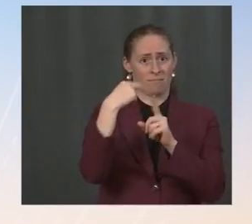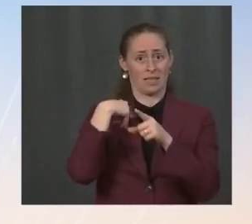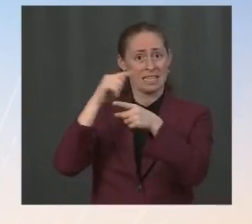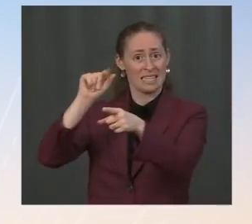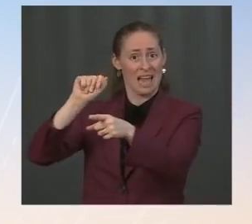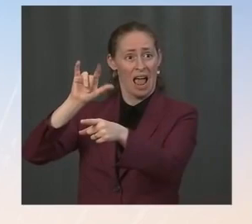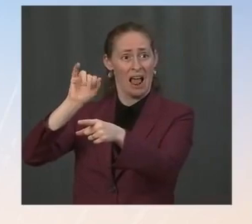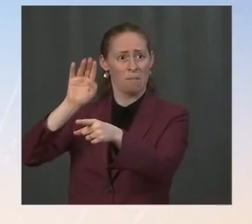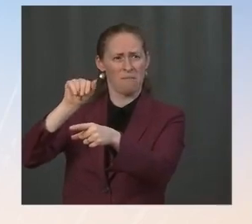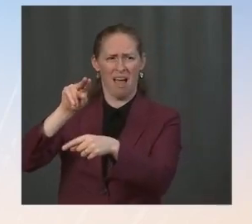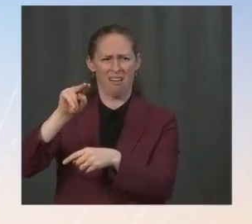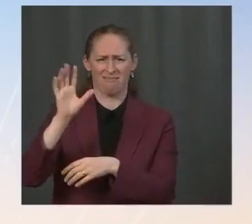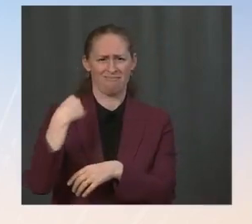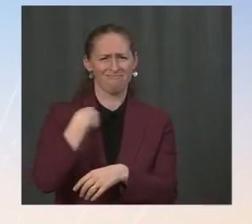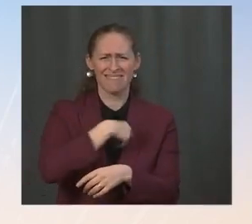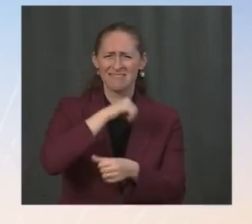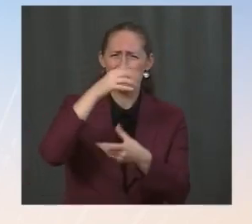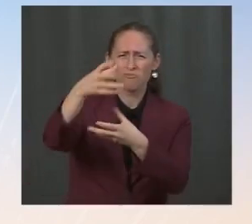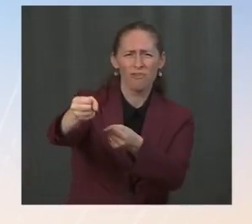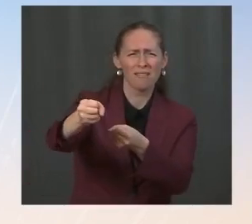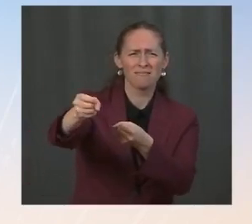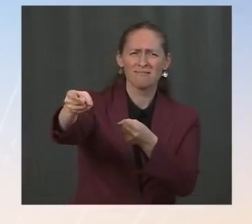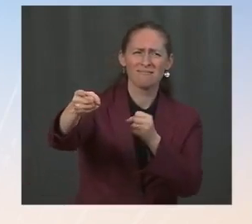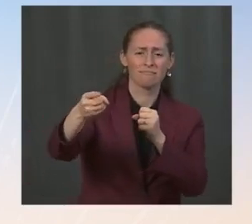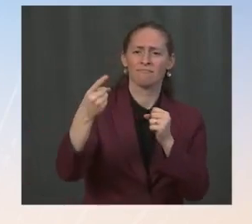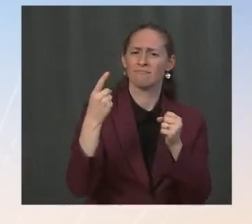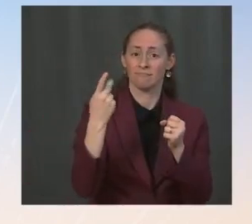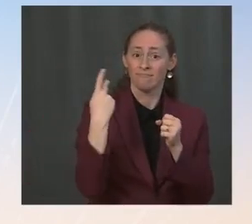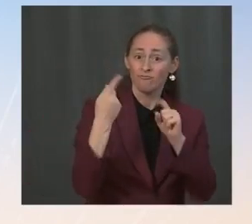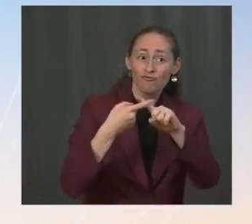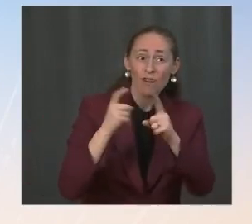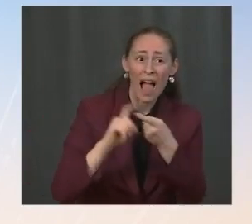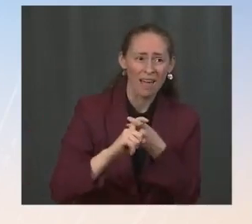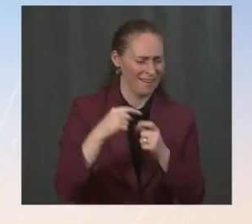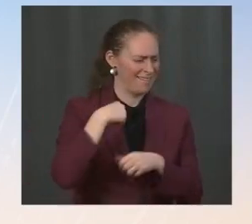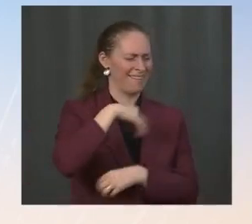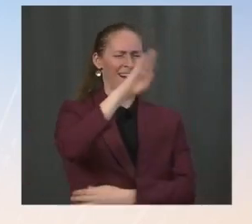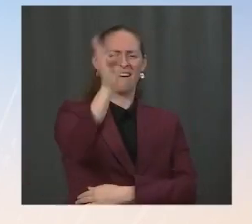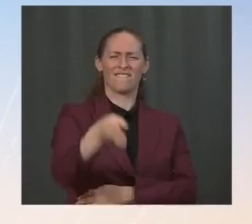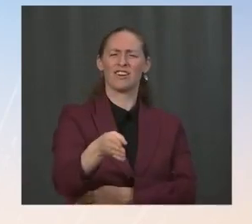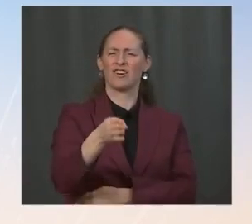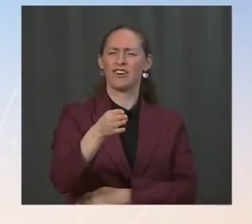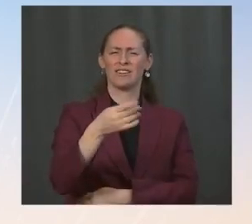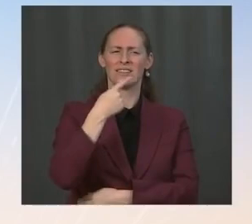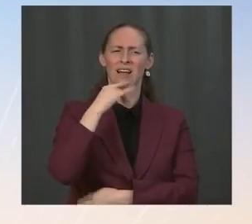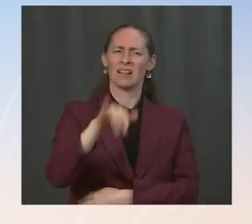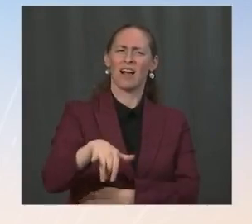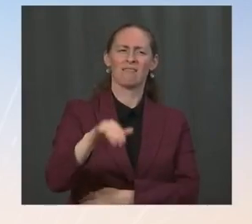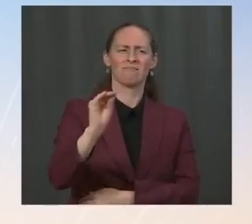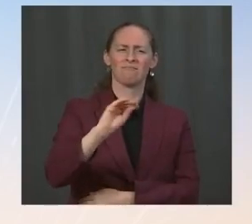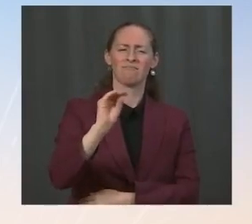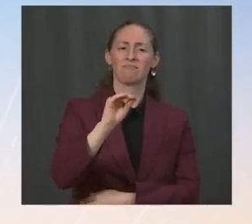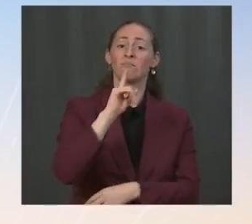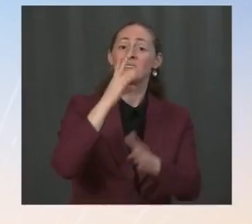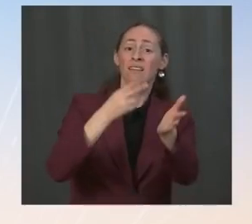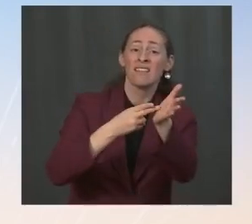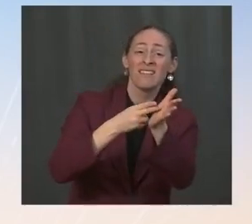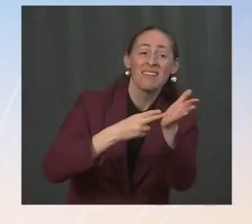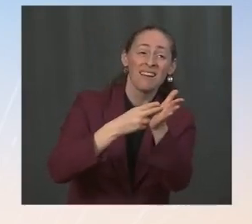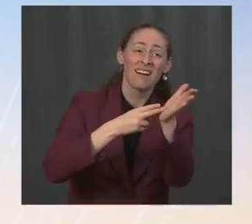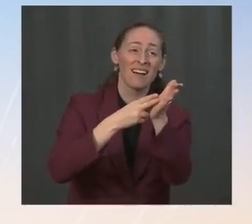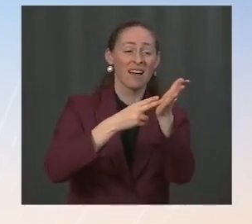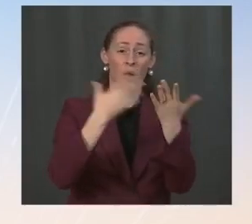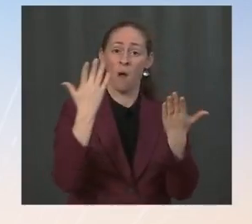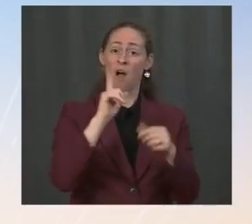group we trust. They are not our friends. We have never said that. It is also the reality that the Taliban controls large swaths of